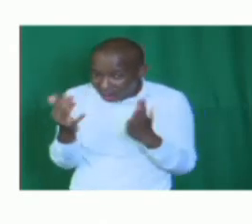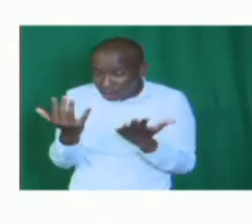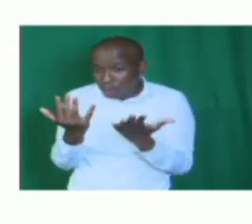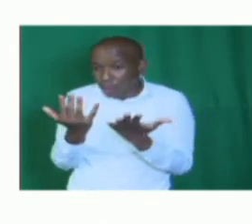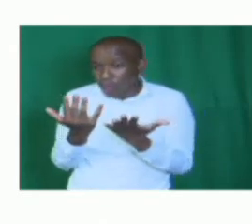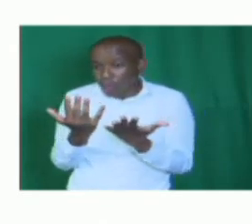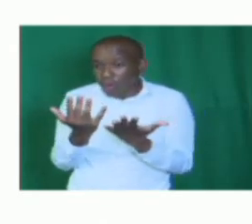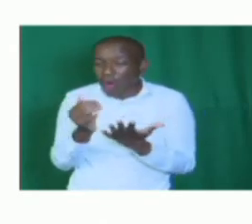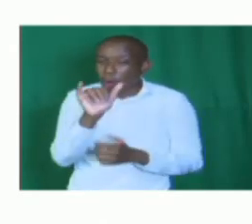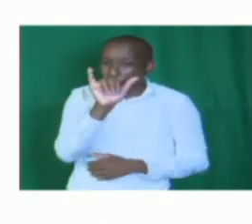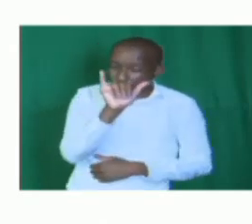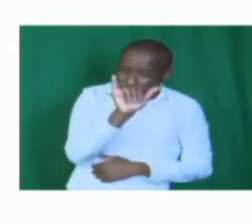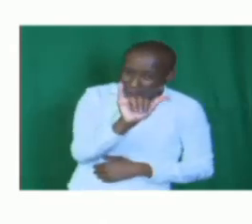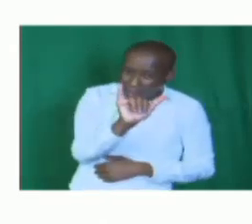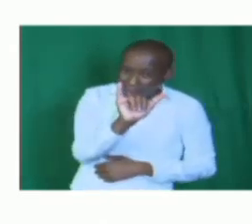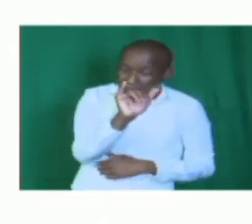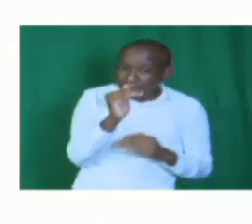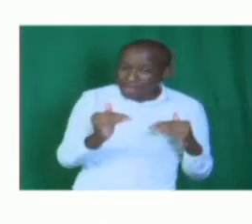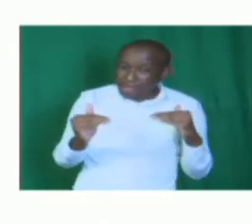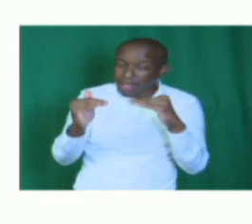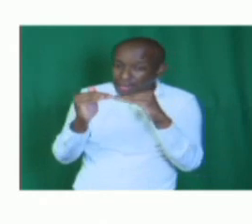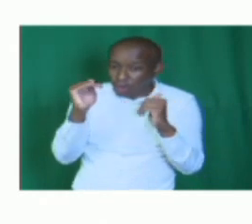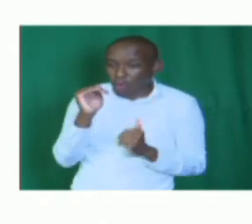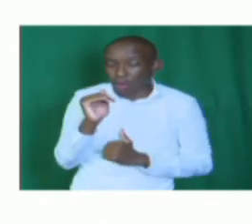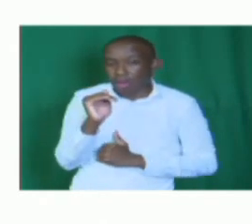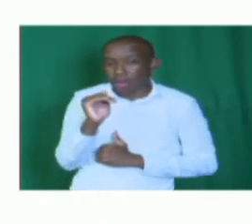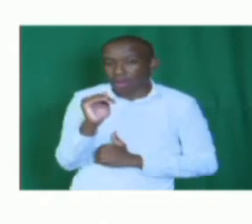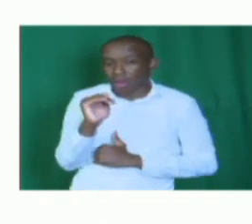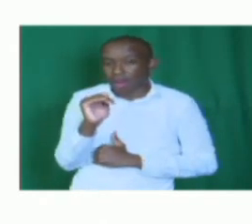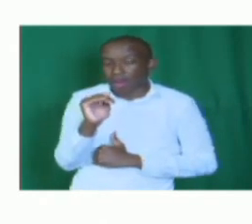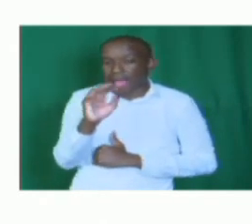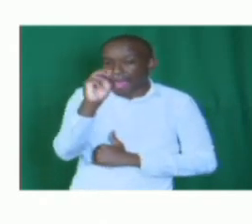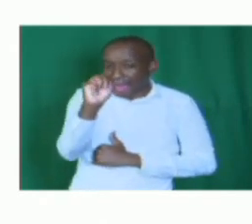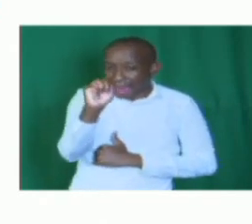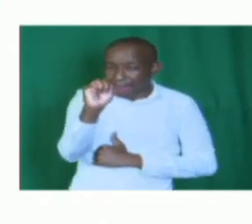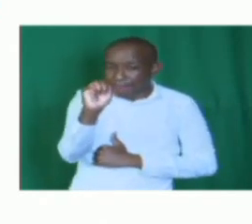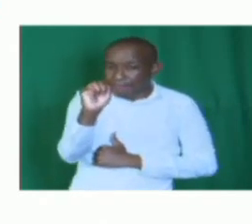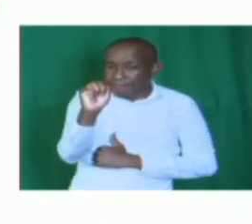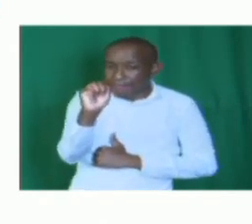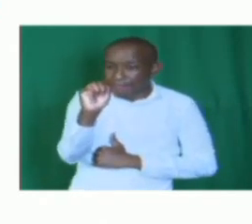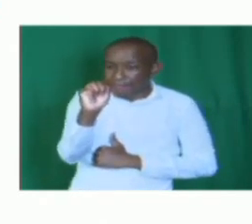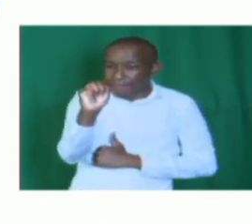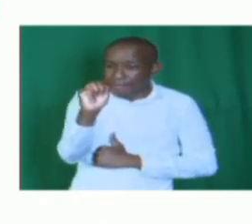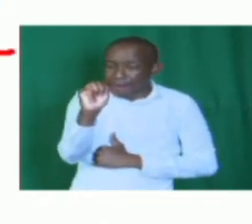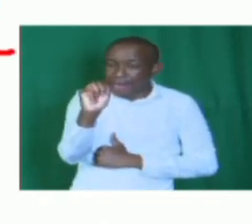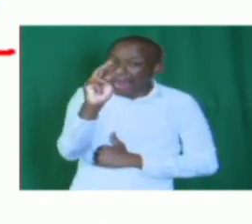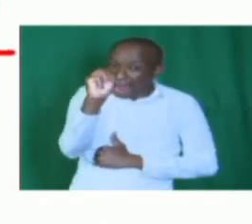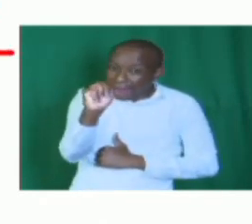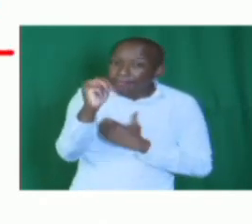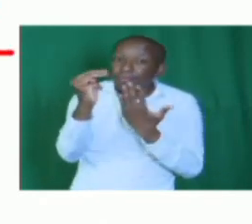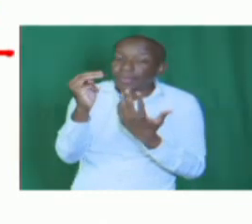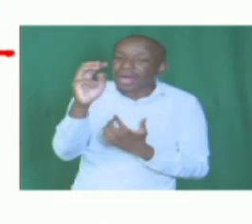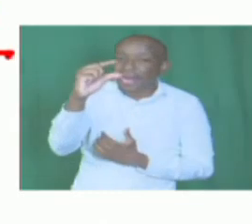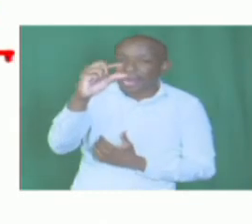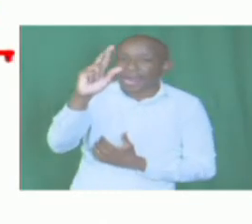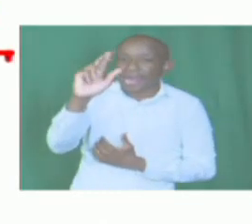by y is equal to m, where m is what?